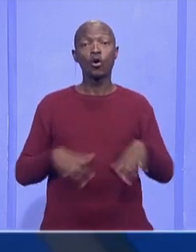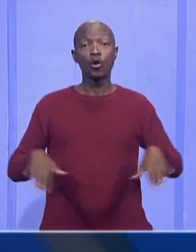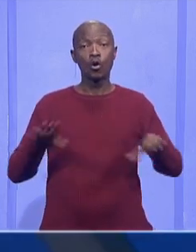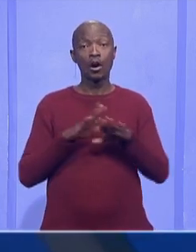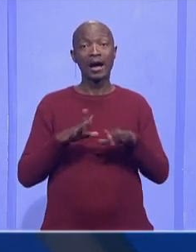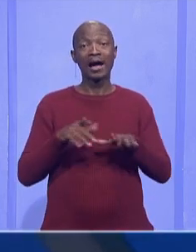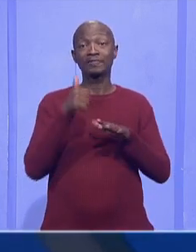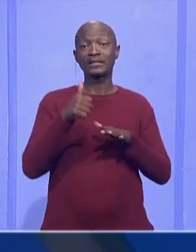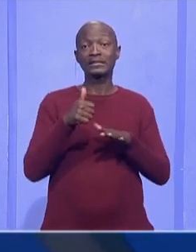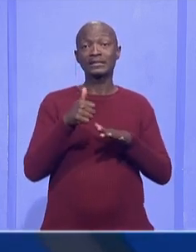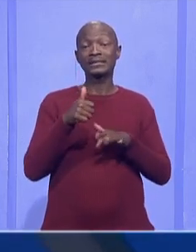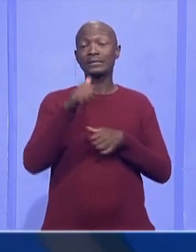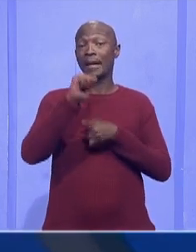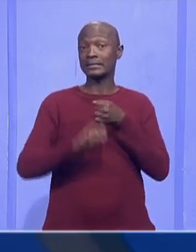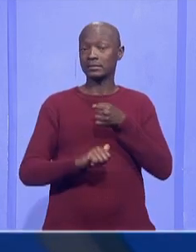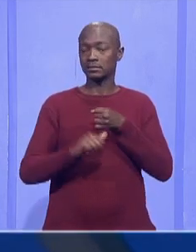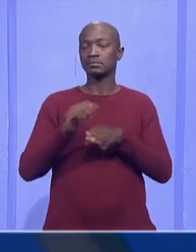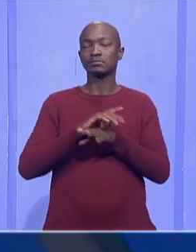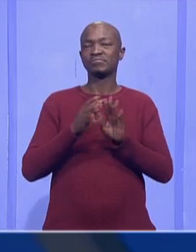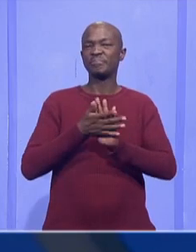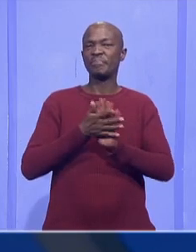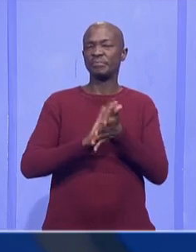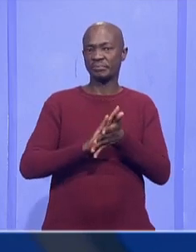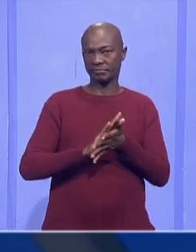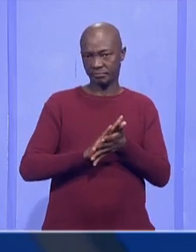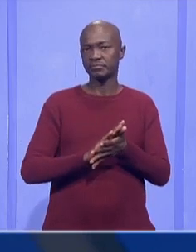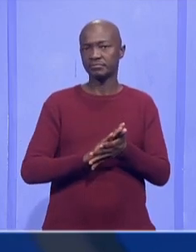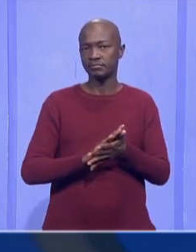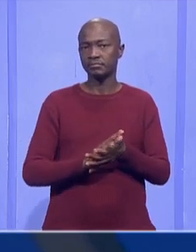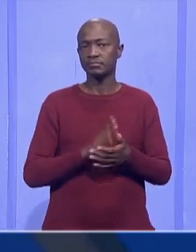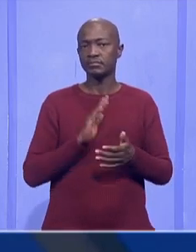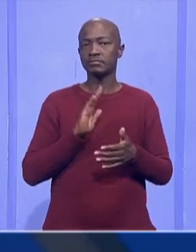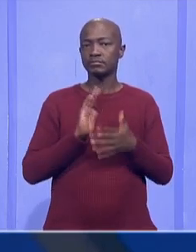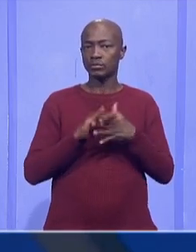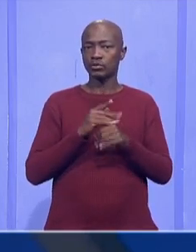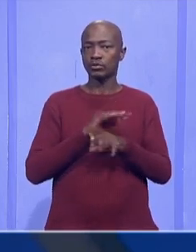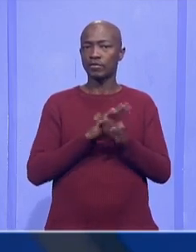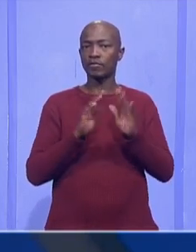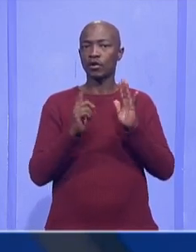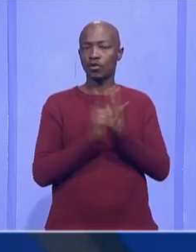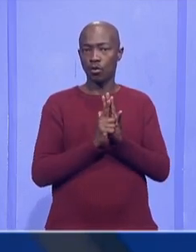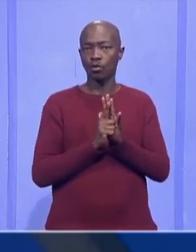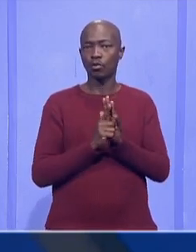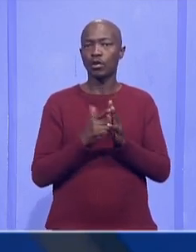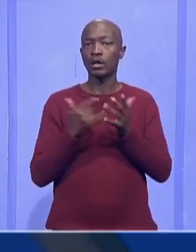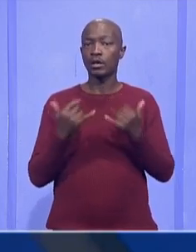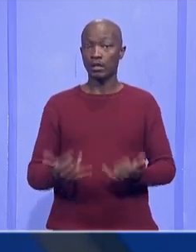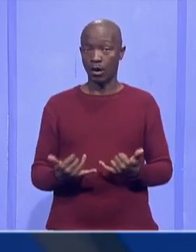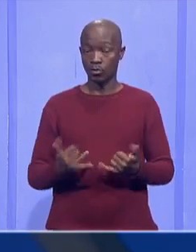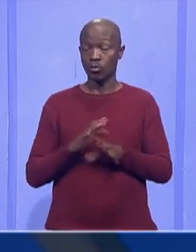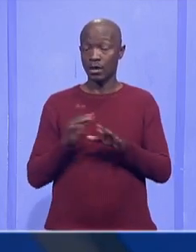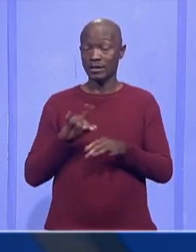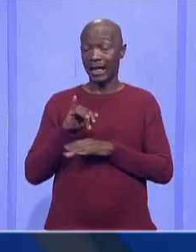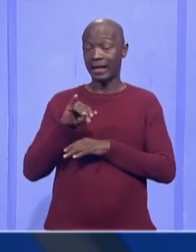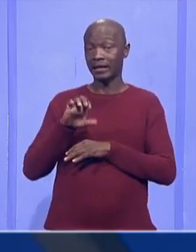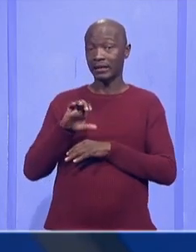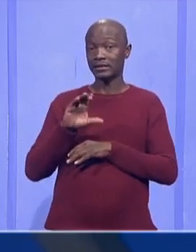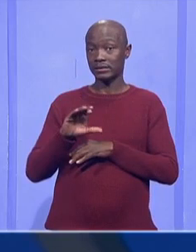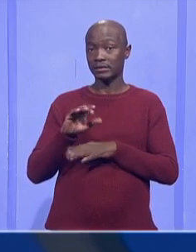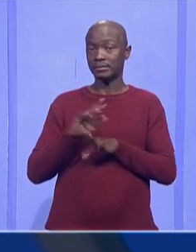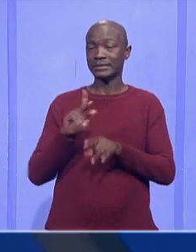they actually get destroyed. So in terms of the legislation, the Commission has got the responsibility to keep all the